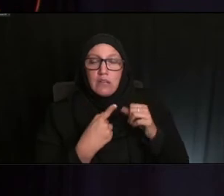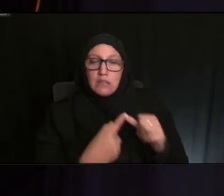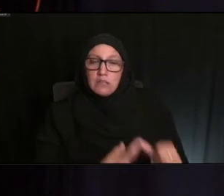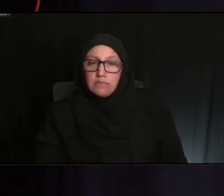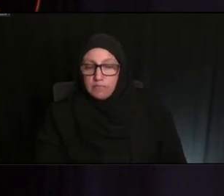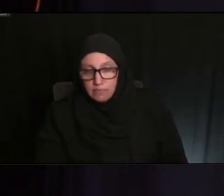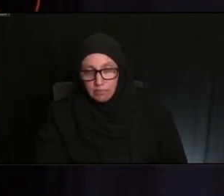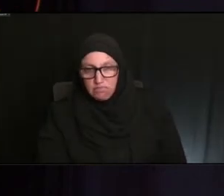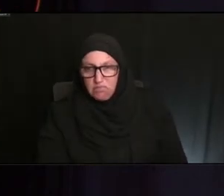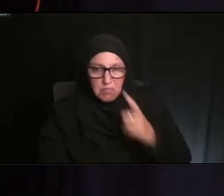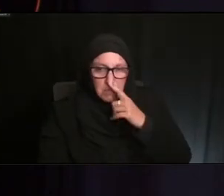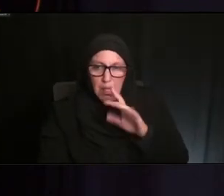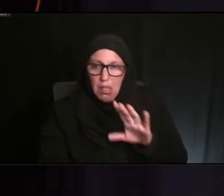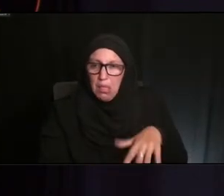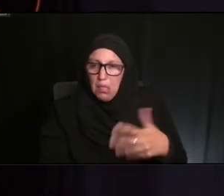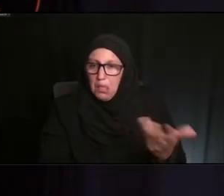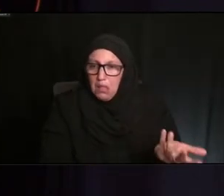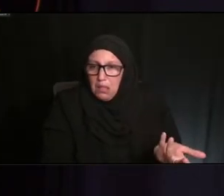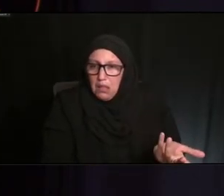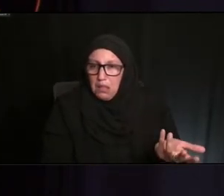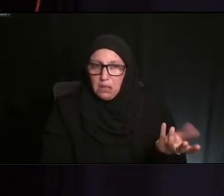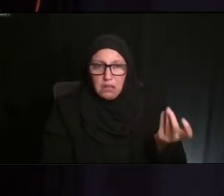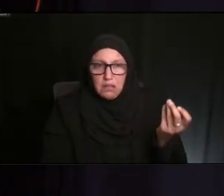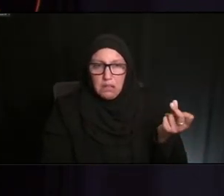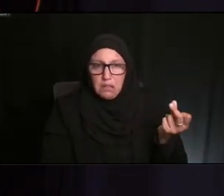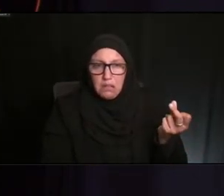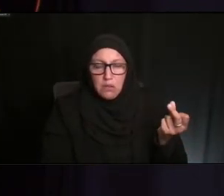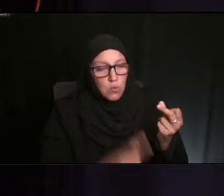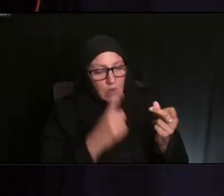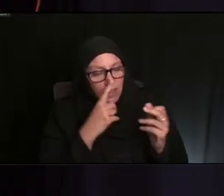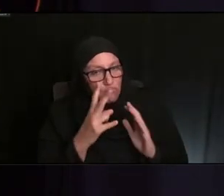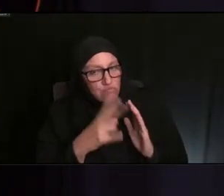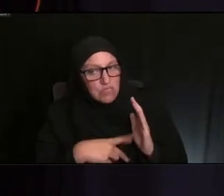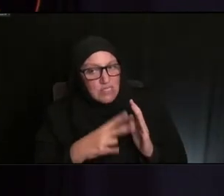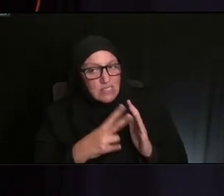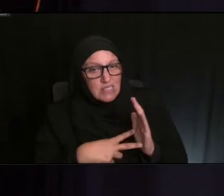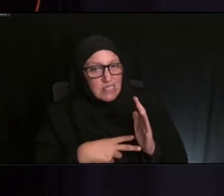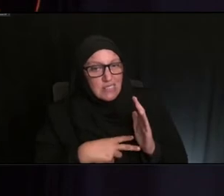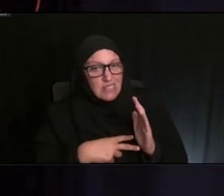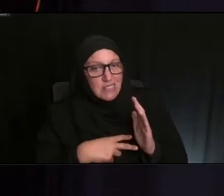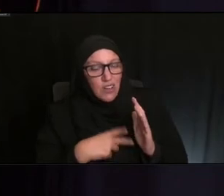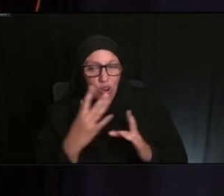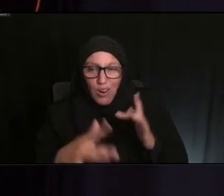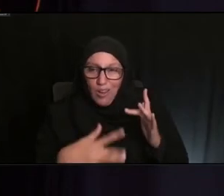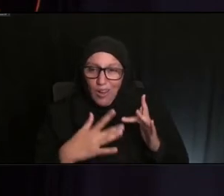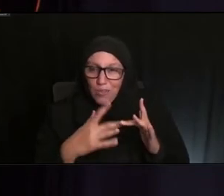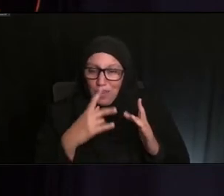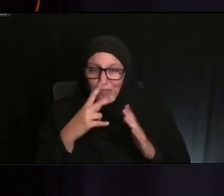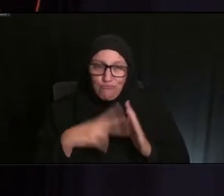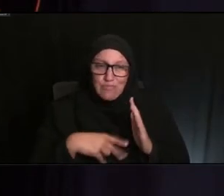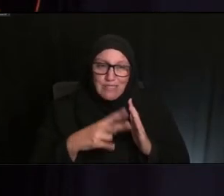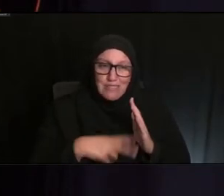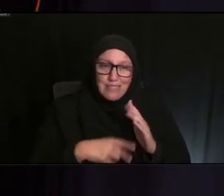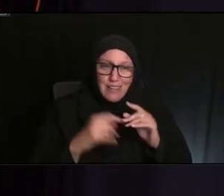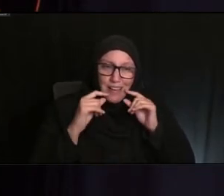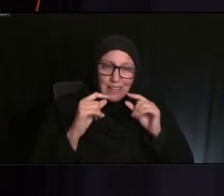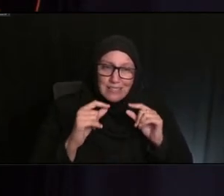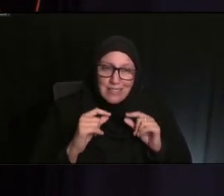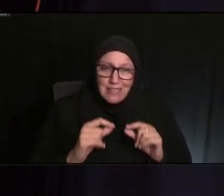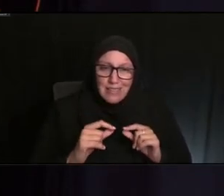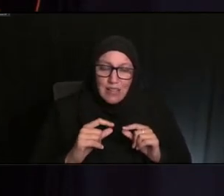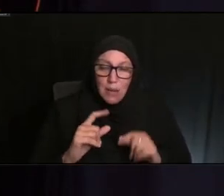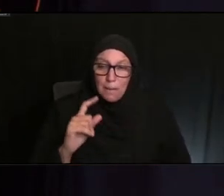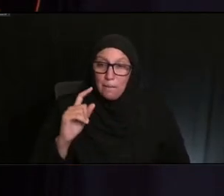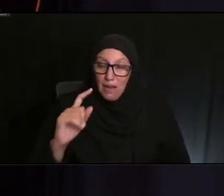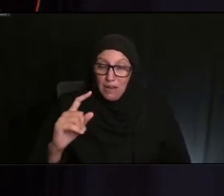it. It's at the tip of your fingers now. You can read away it. You can listen to Hadith Ahl al-Bayt. Back then, this is how hard it